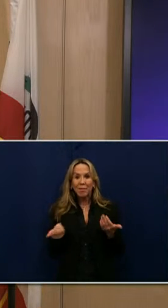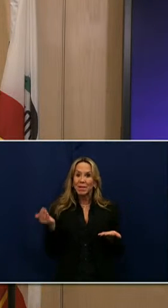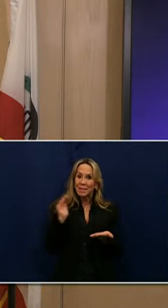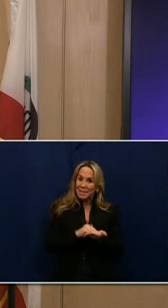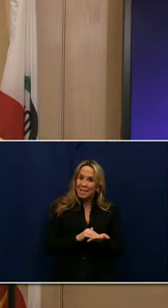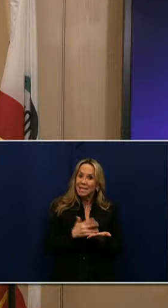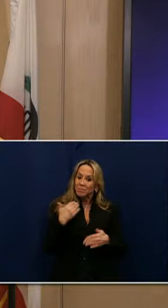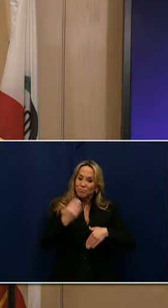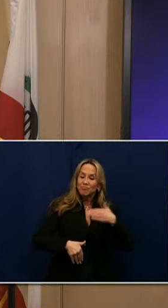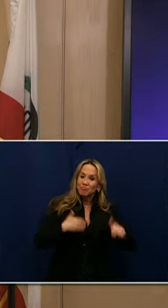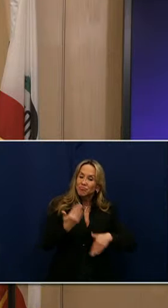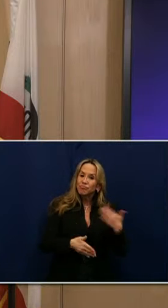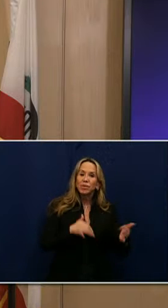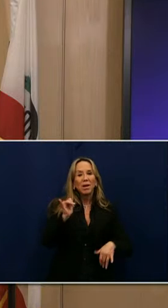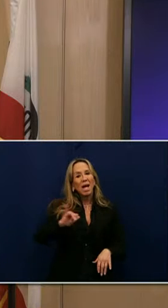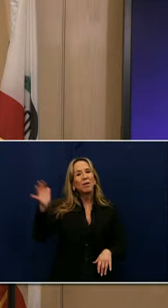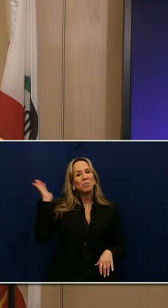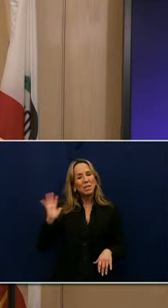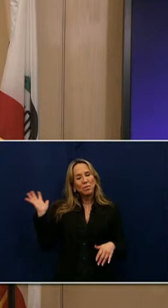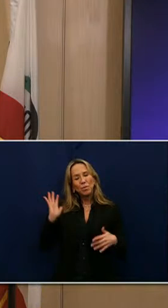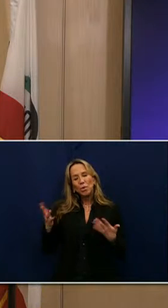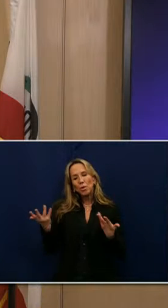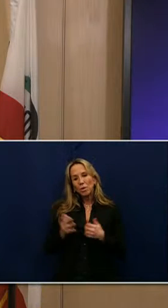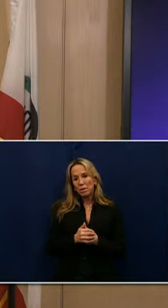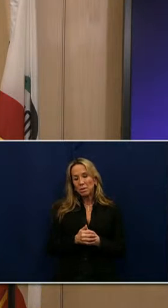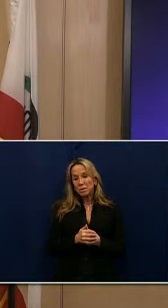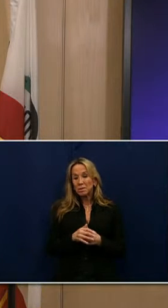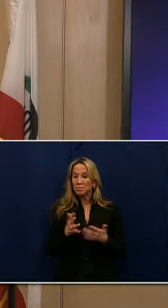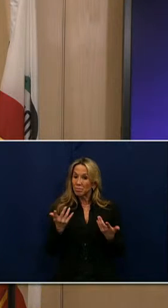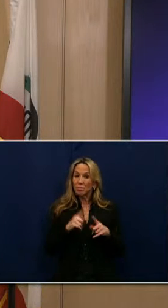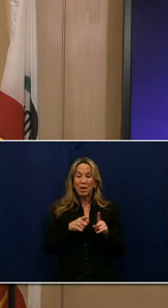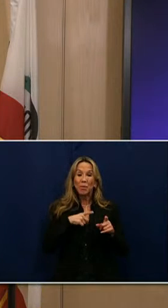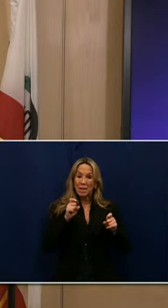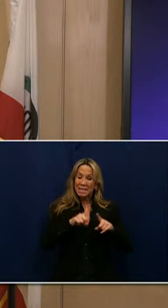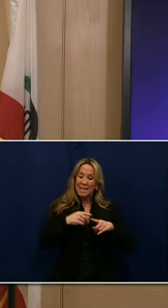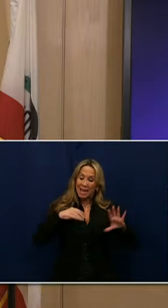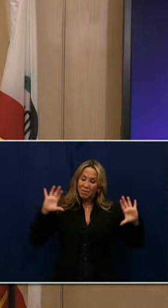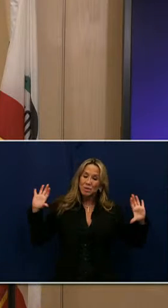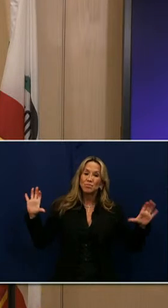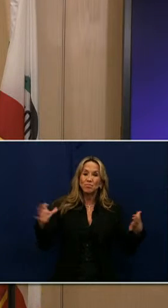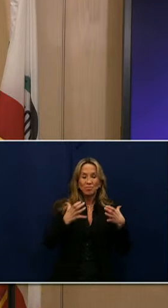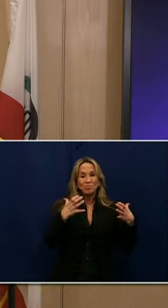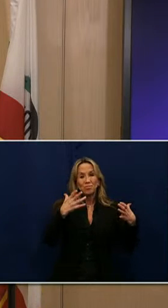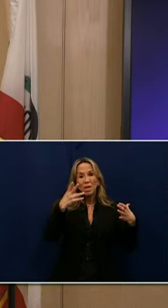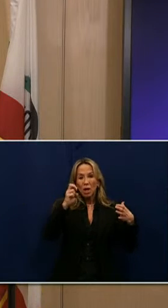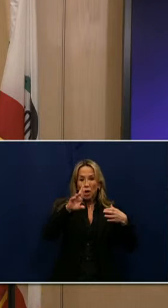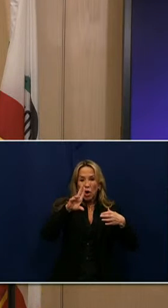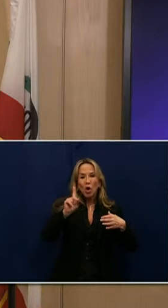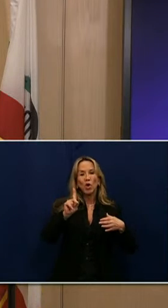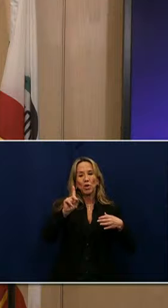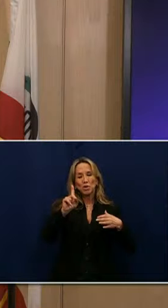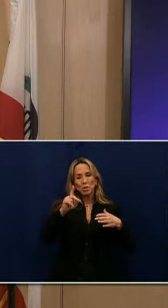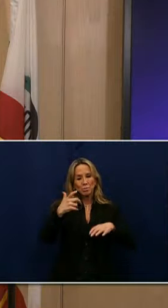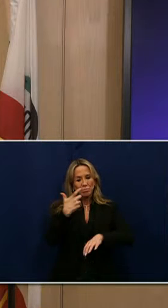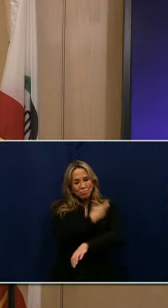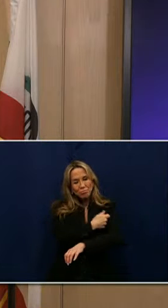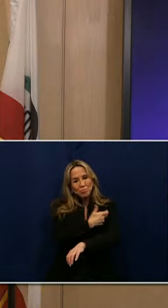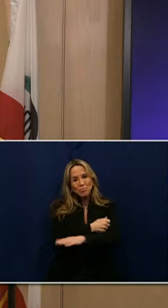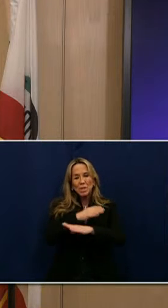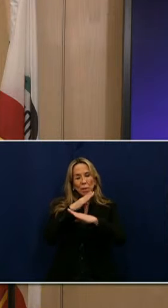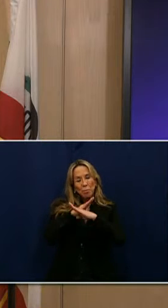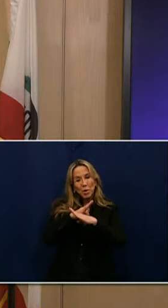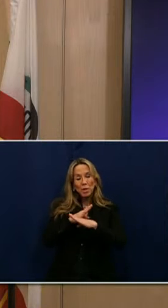back as we knew it and be through COVID. But that is going to require herd immunity, which is a significant number of people. And we're confident that a lot of